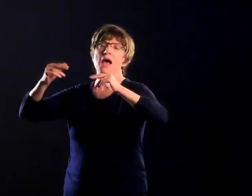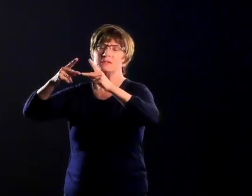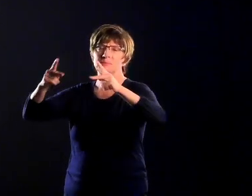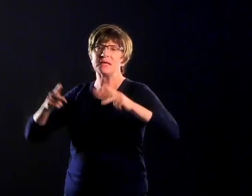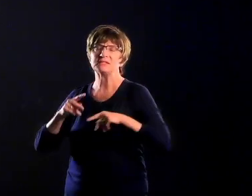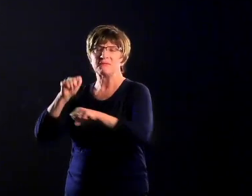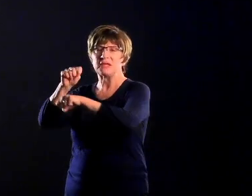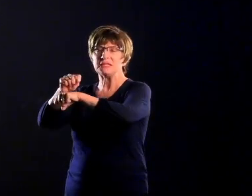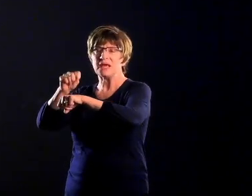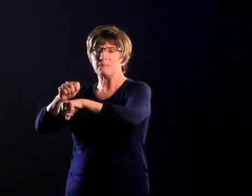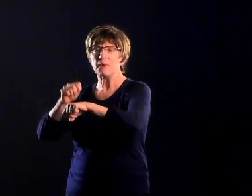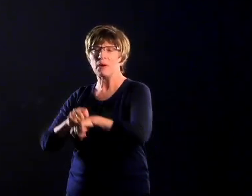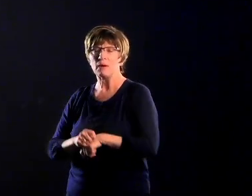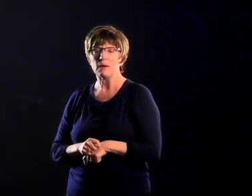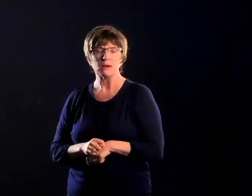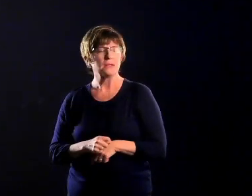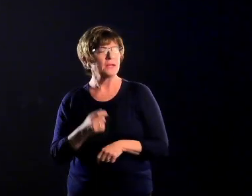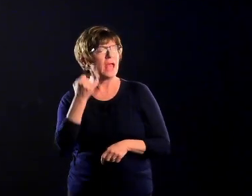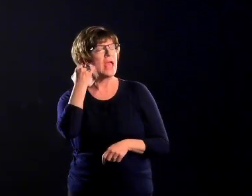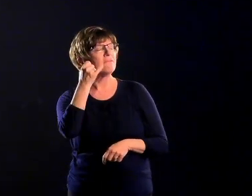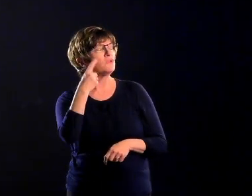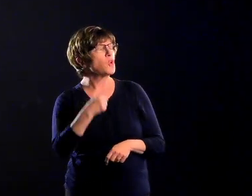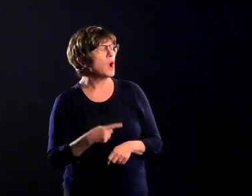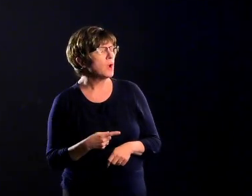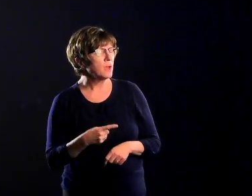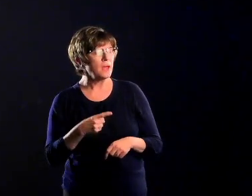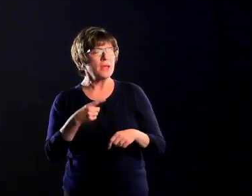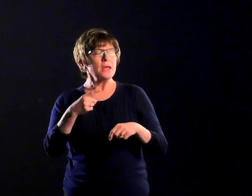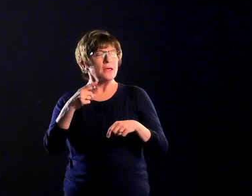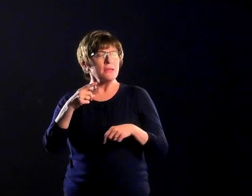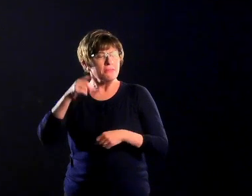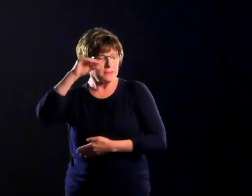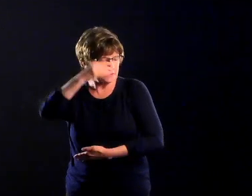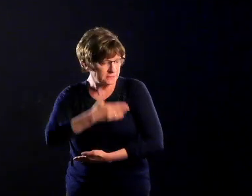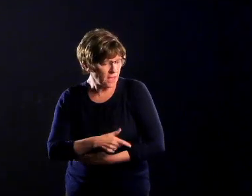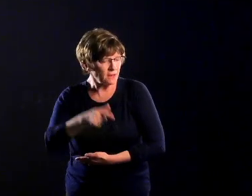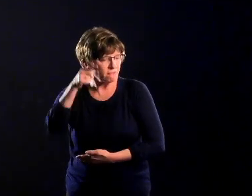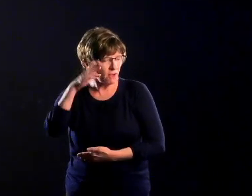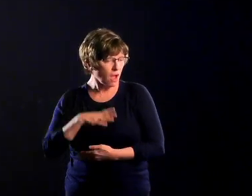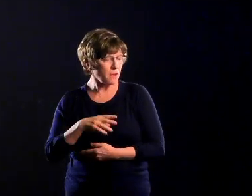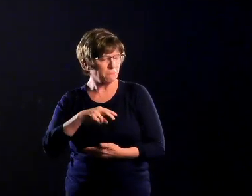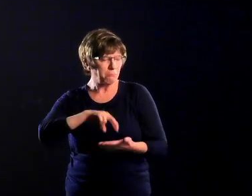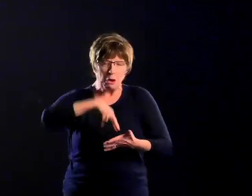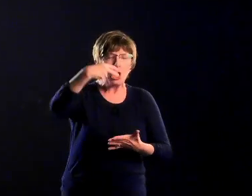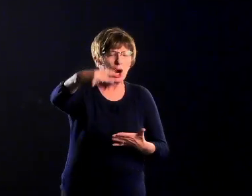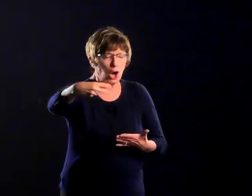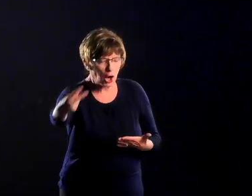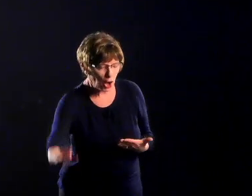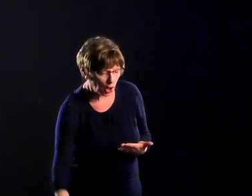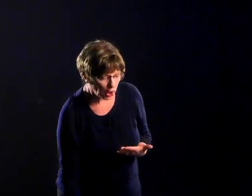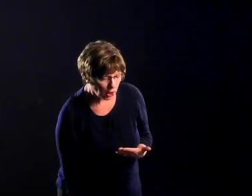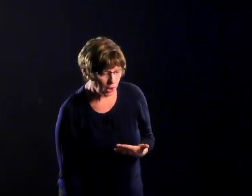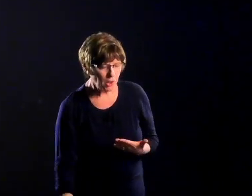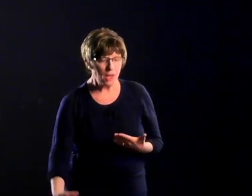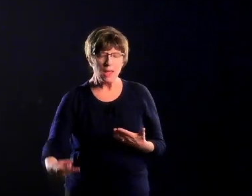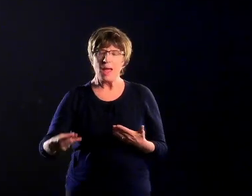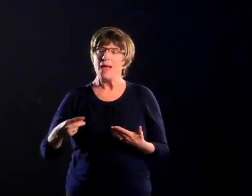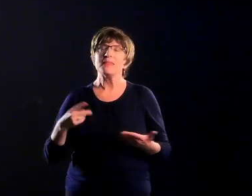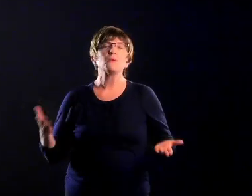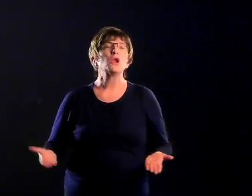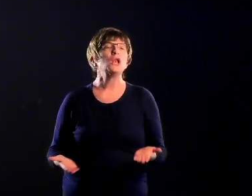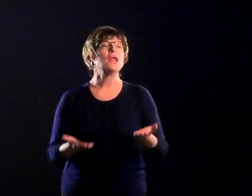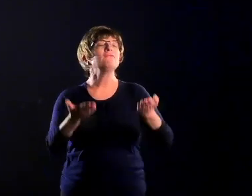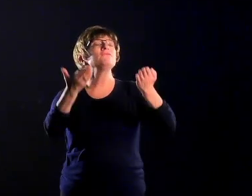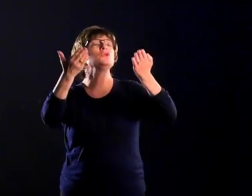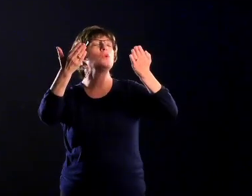throw yourself down, for it is written, he will command his angels concerning you, and they will lift you up in their hands